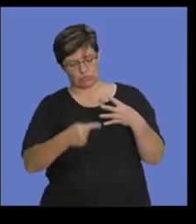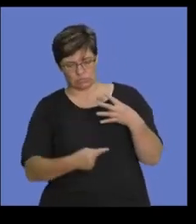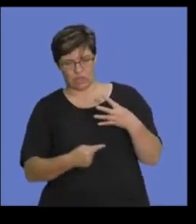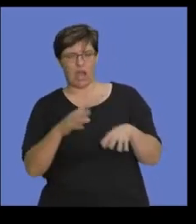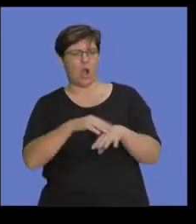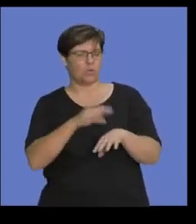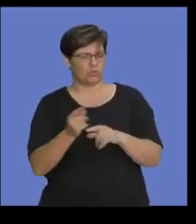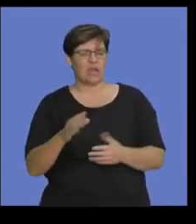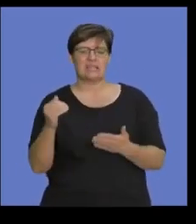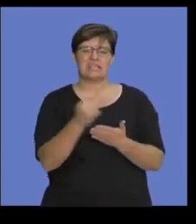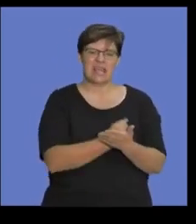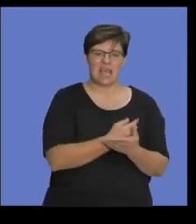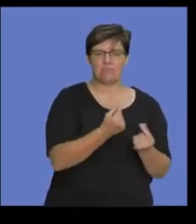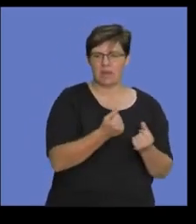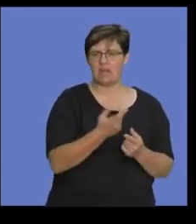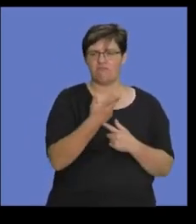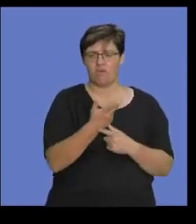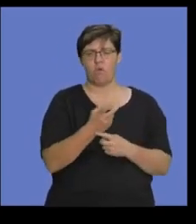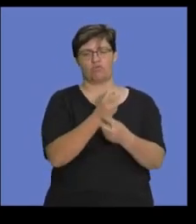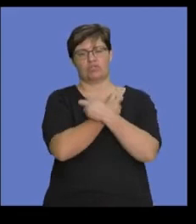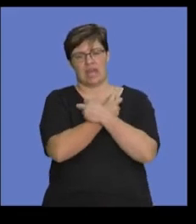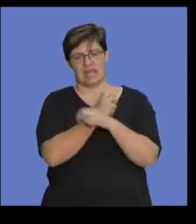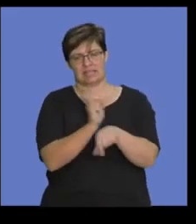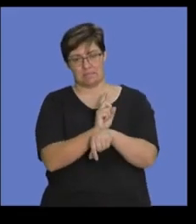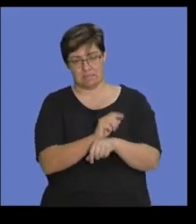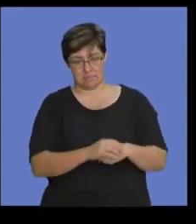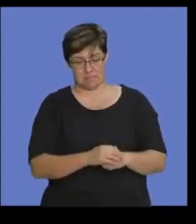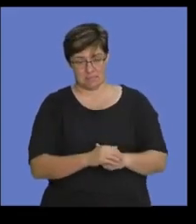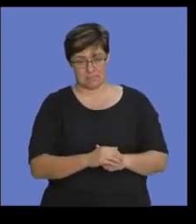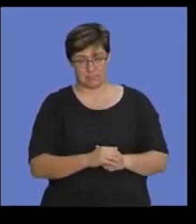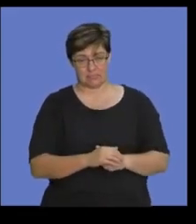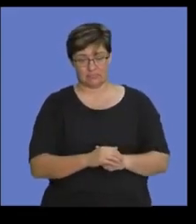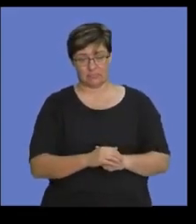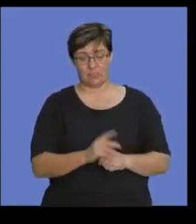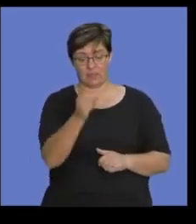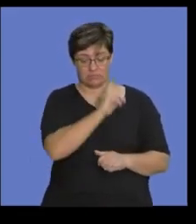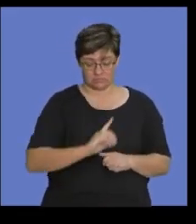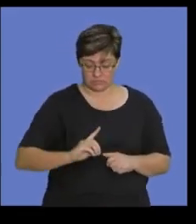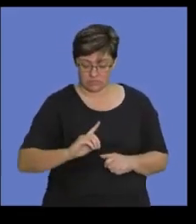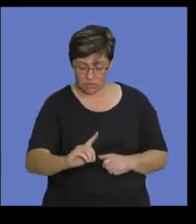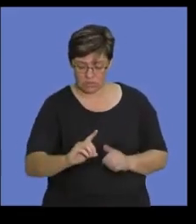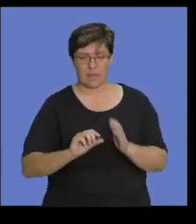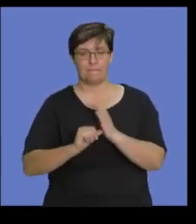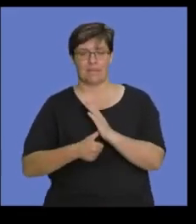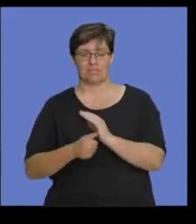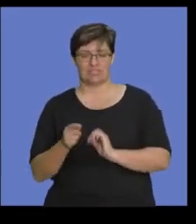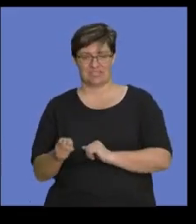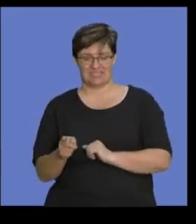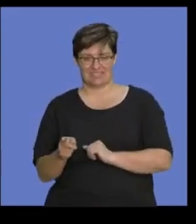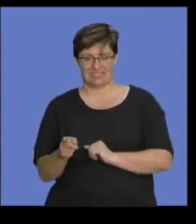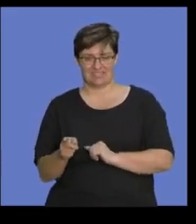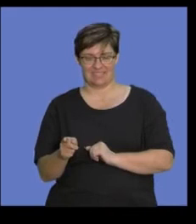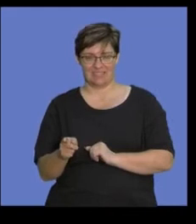things. He decides to save the money for his retirement, right? then he deposits the money into a